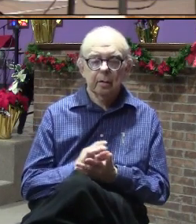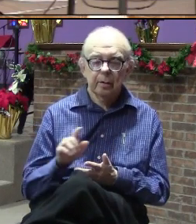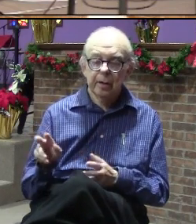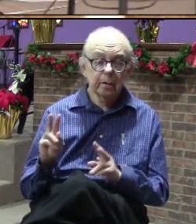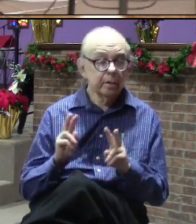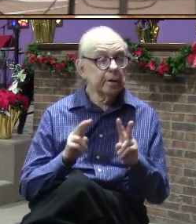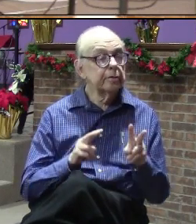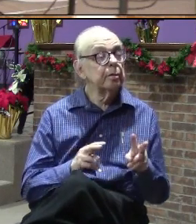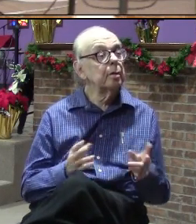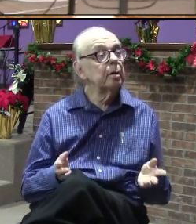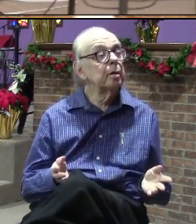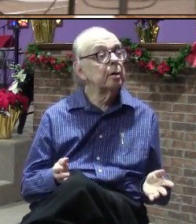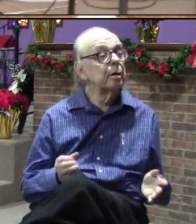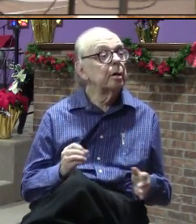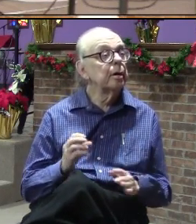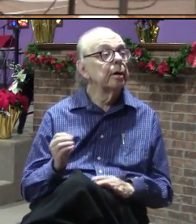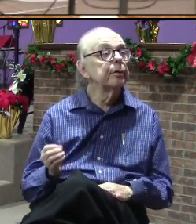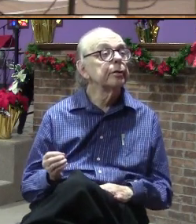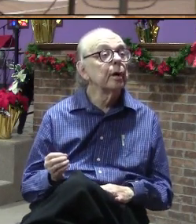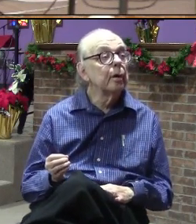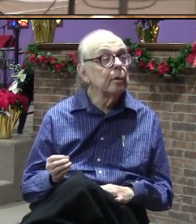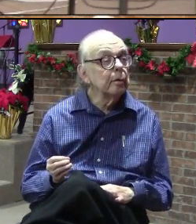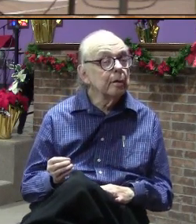like, so?